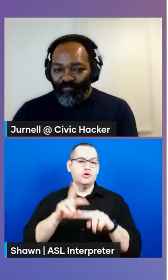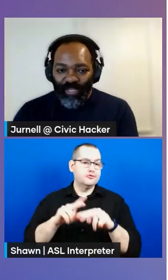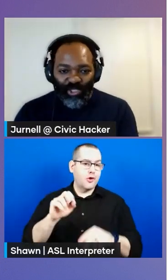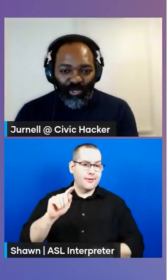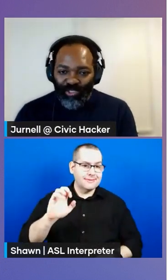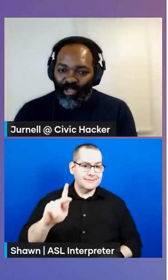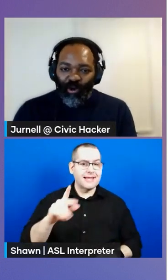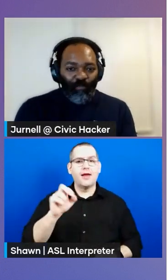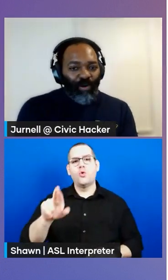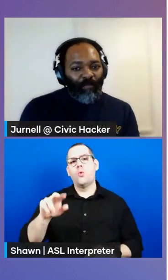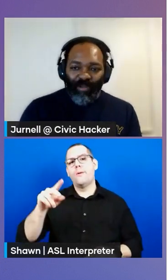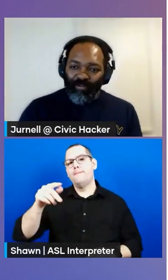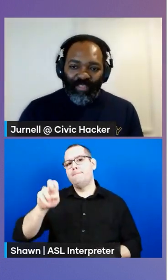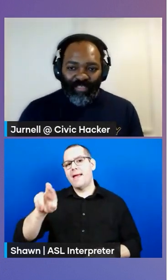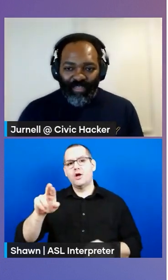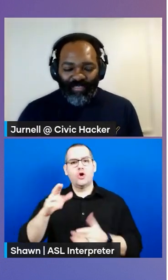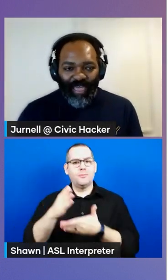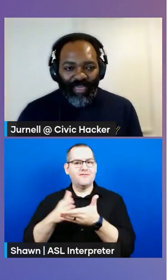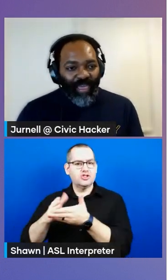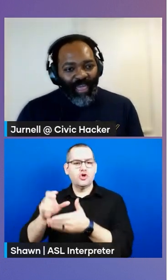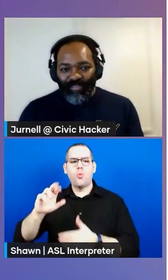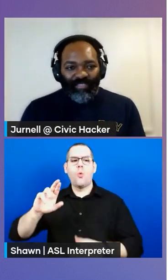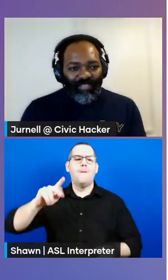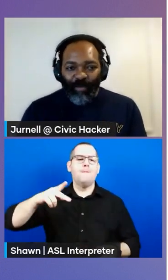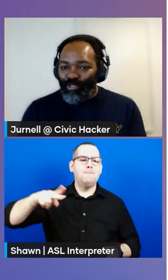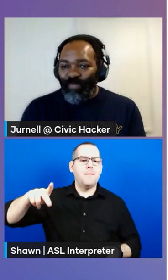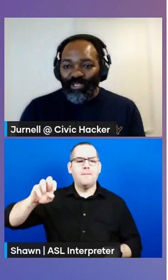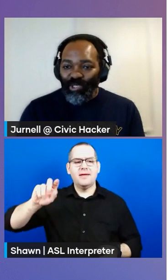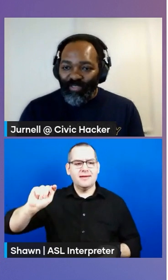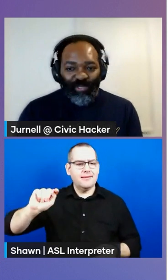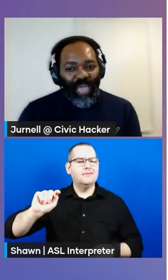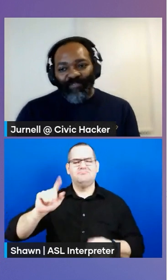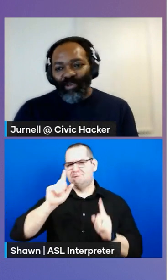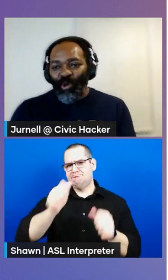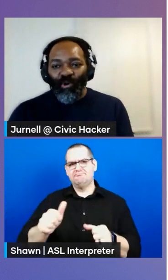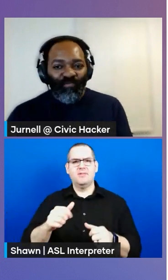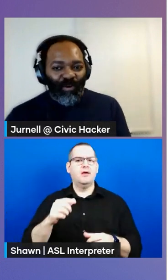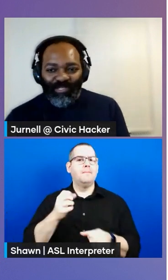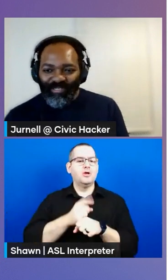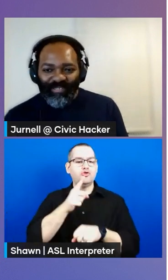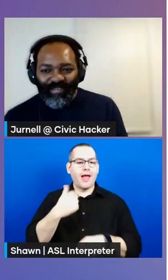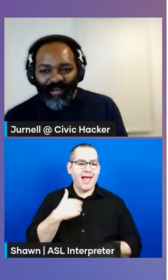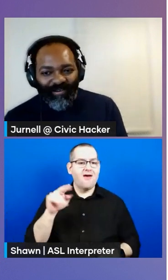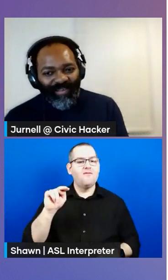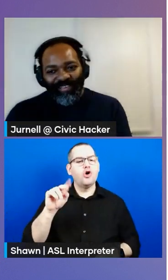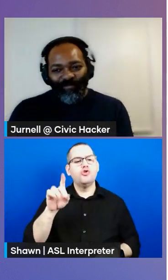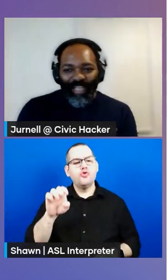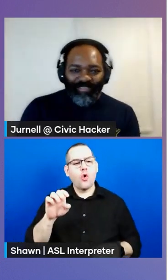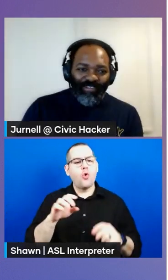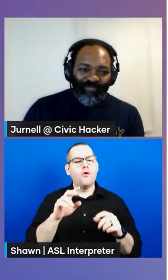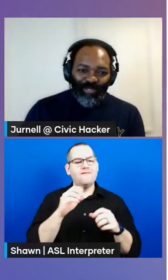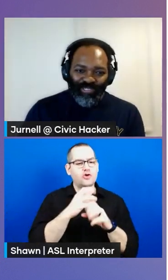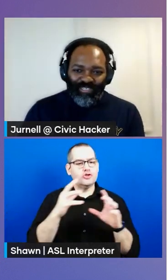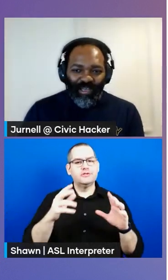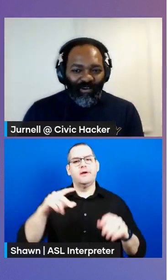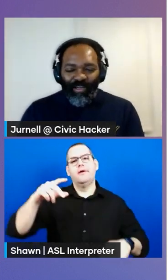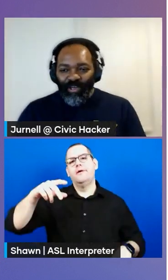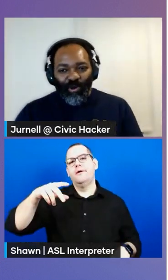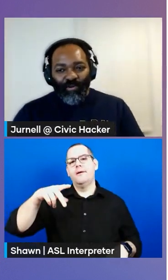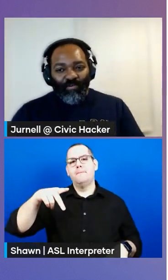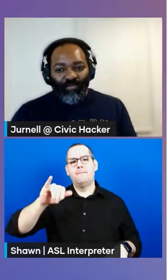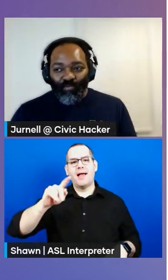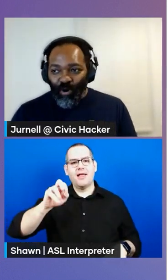Packer provisioners or Puppet or anything like that. And that just helps you make sure that you have your Node versions installed, your Python versions